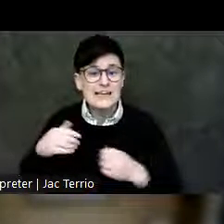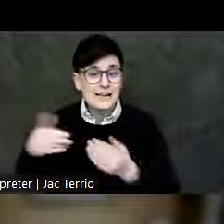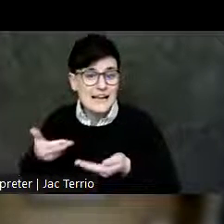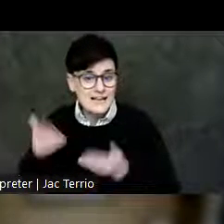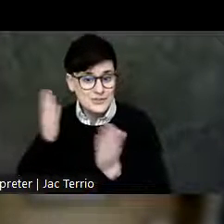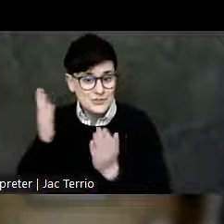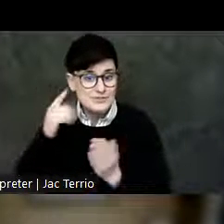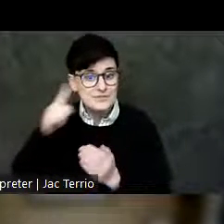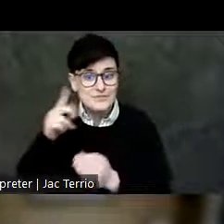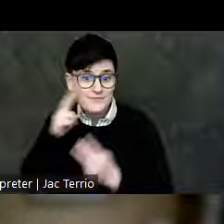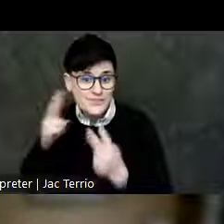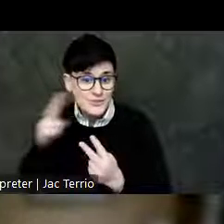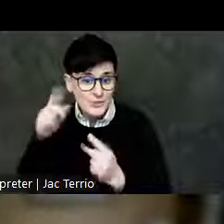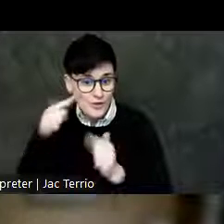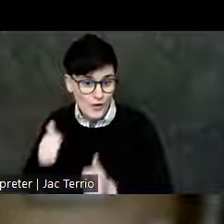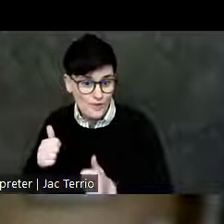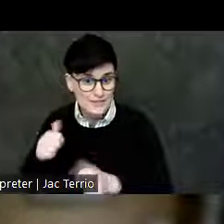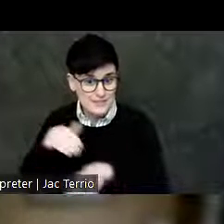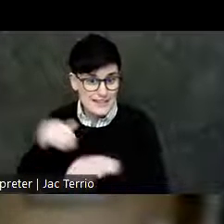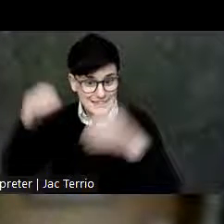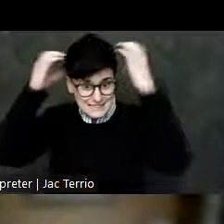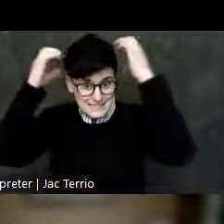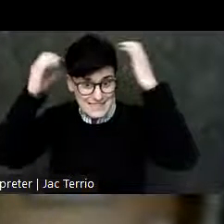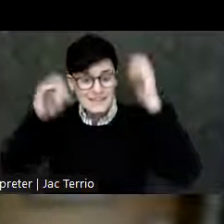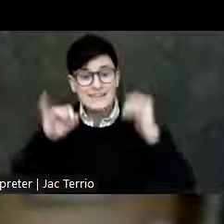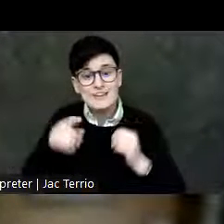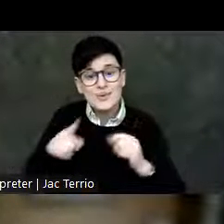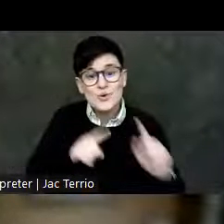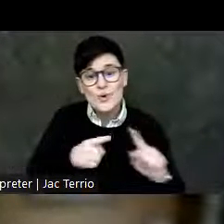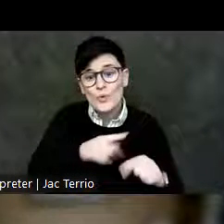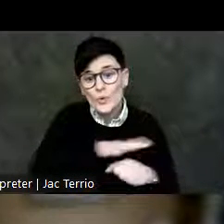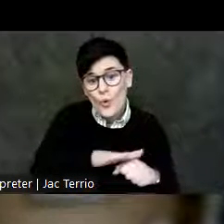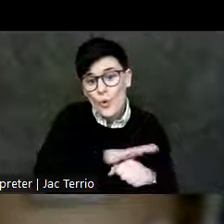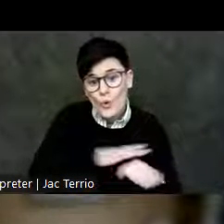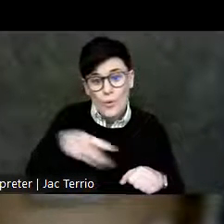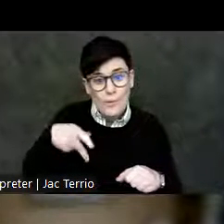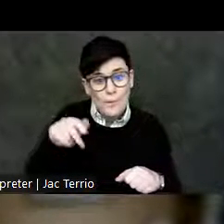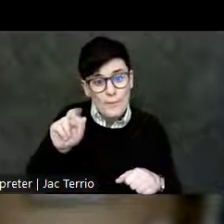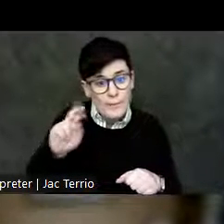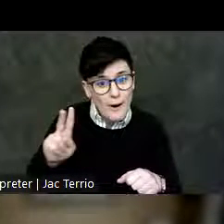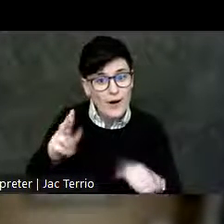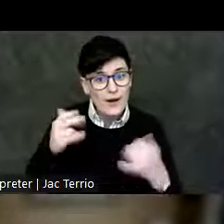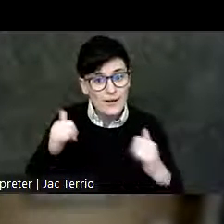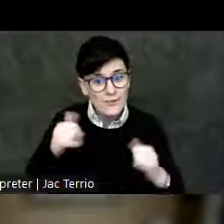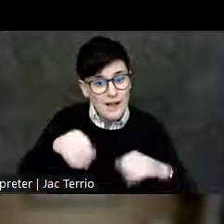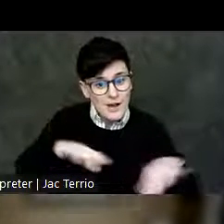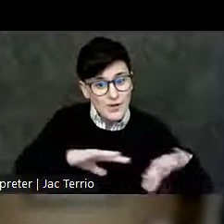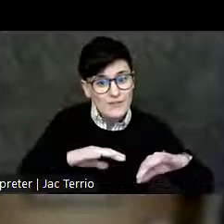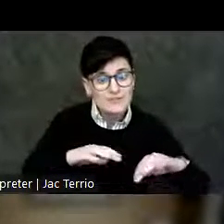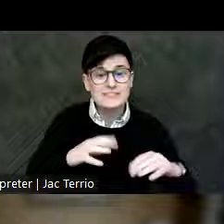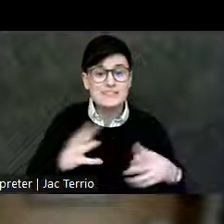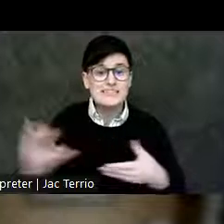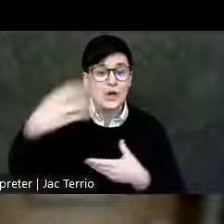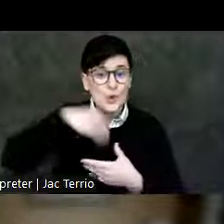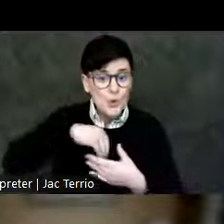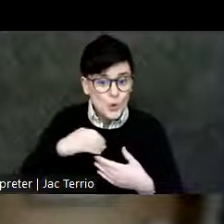If you're staying local and visiting local parks and playgrounds, Inclusive play with Miracle Playgroup.